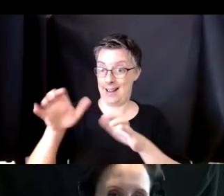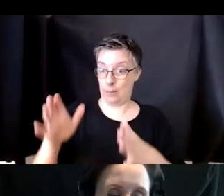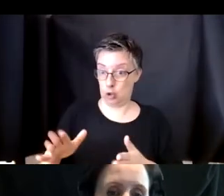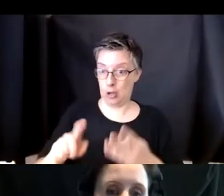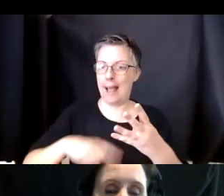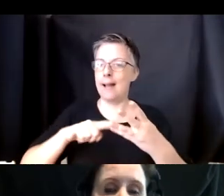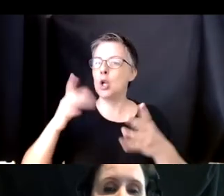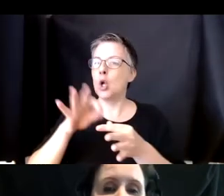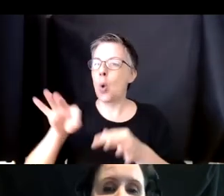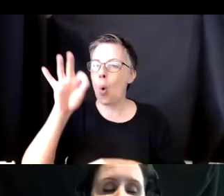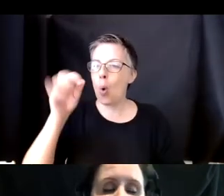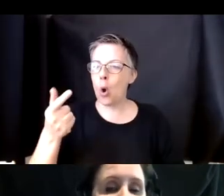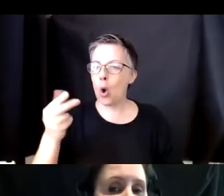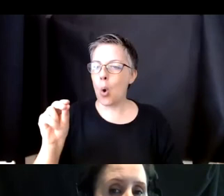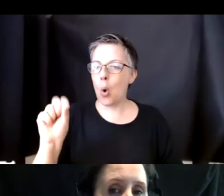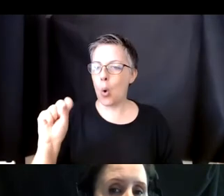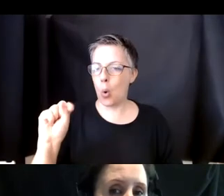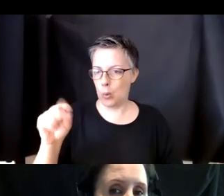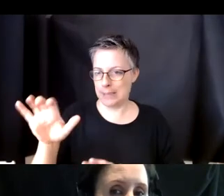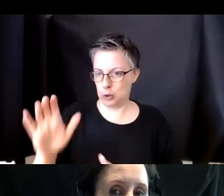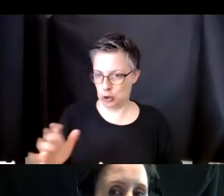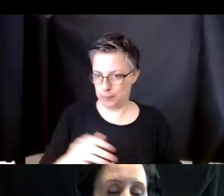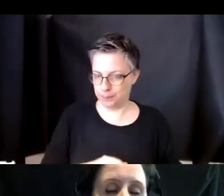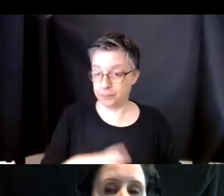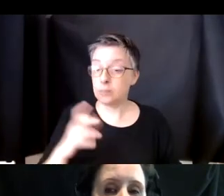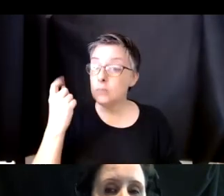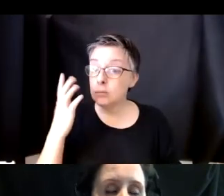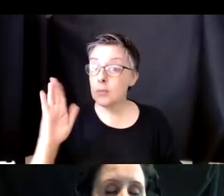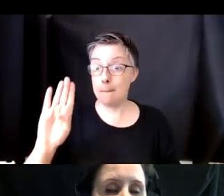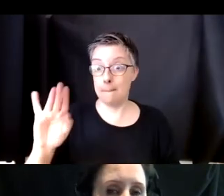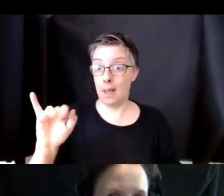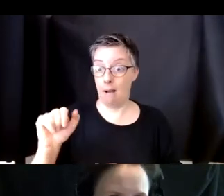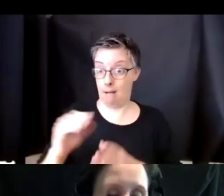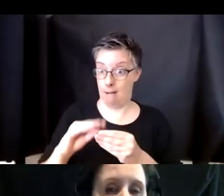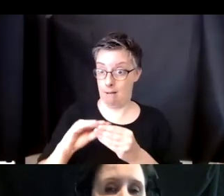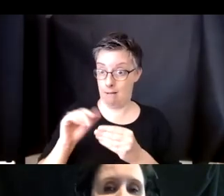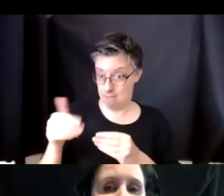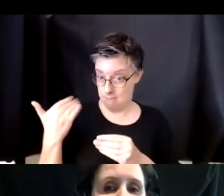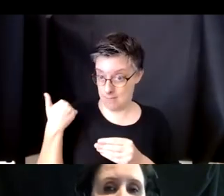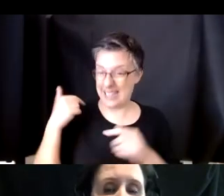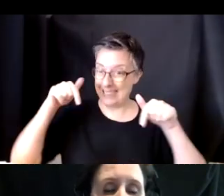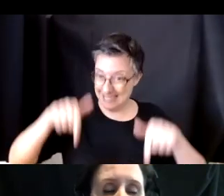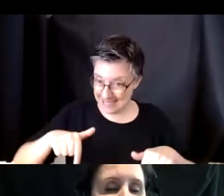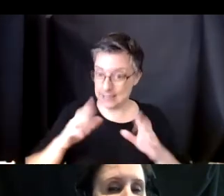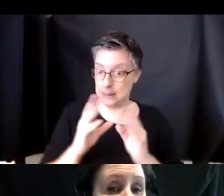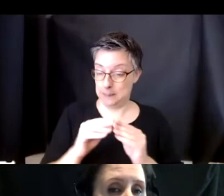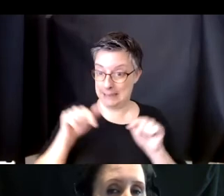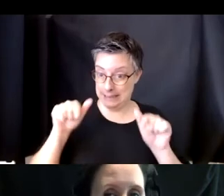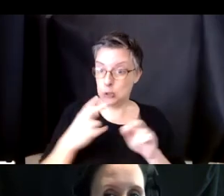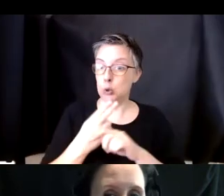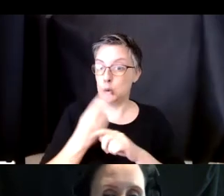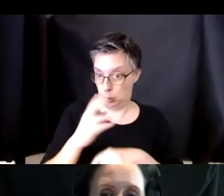caption. So as Bianca mentioned before, that this meeting is using